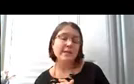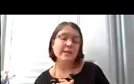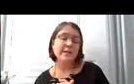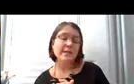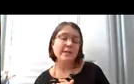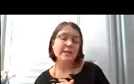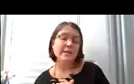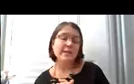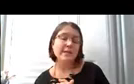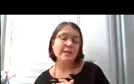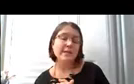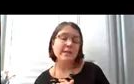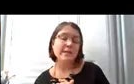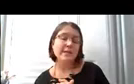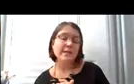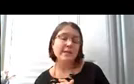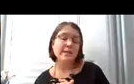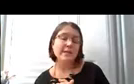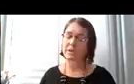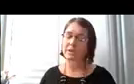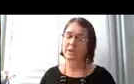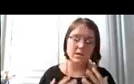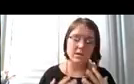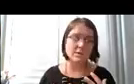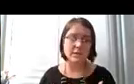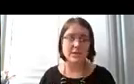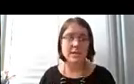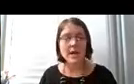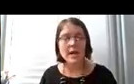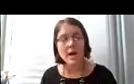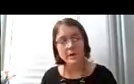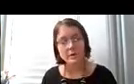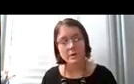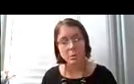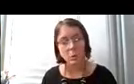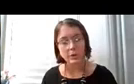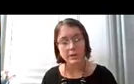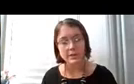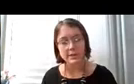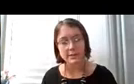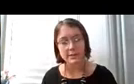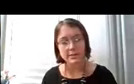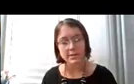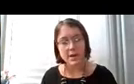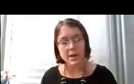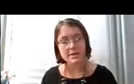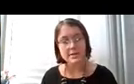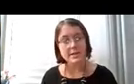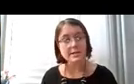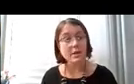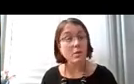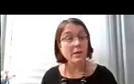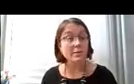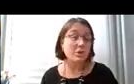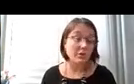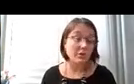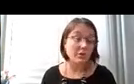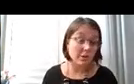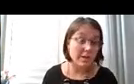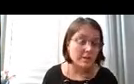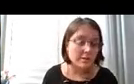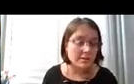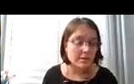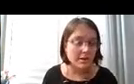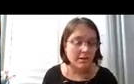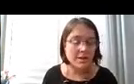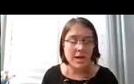East Sussex that, as a careers hub and Skills East Sussex, we look very closely at how we can support these sectors, as these are where the majority